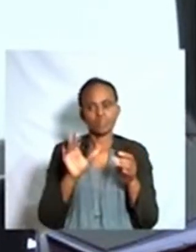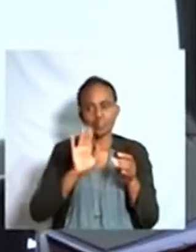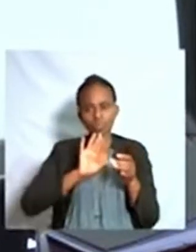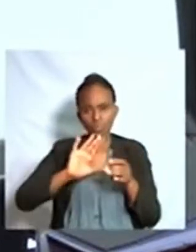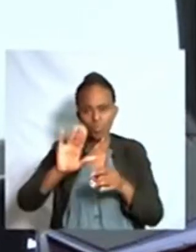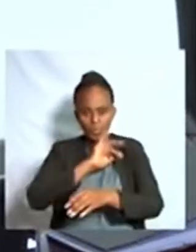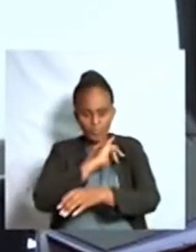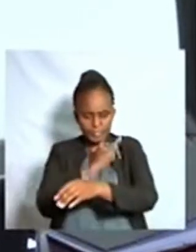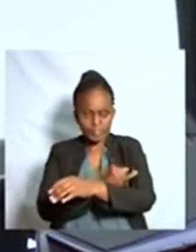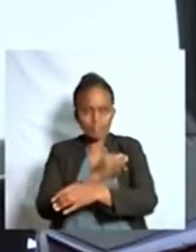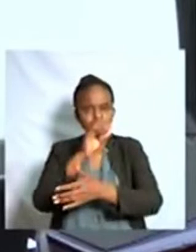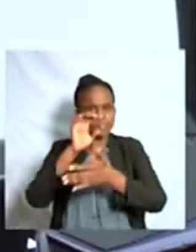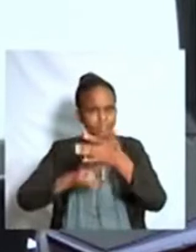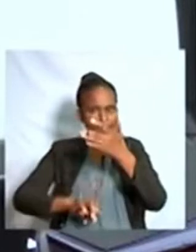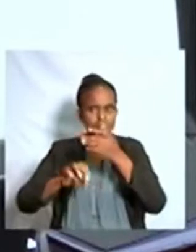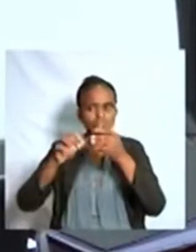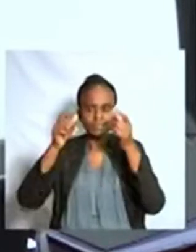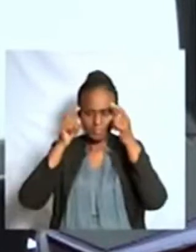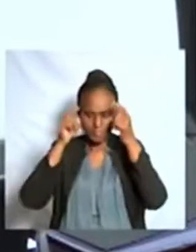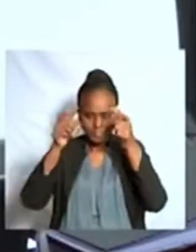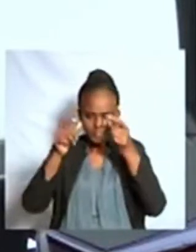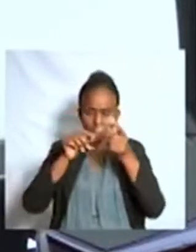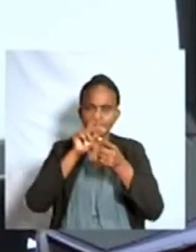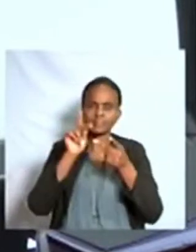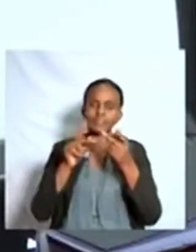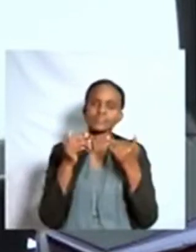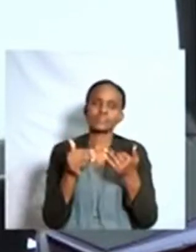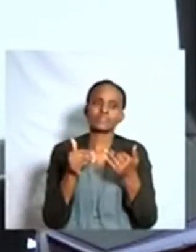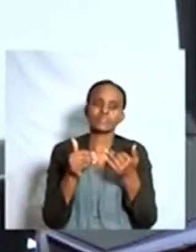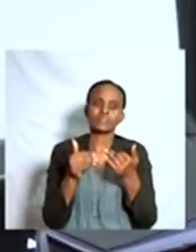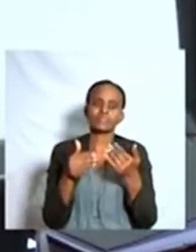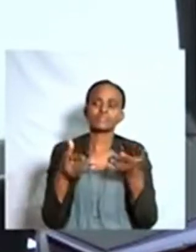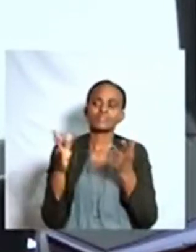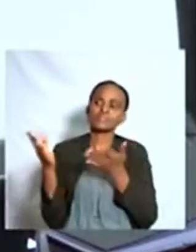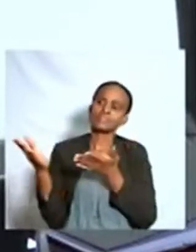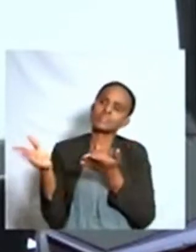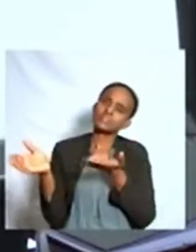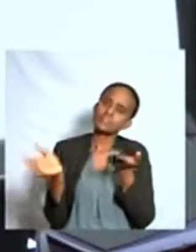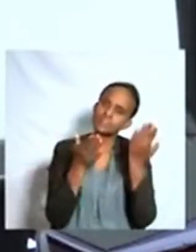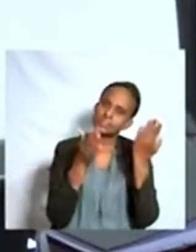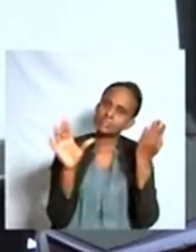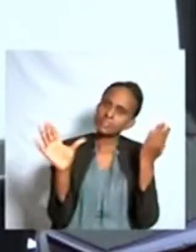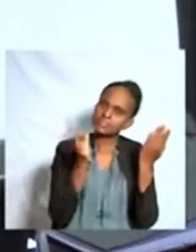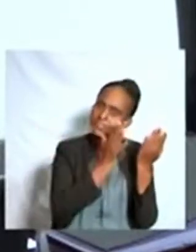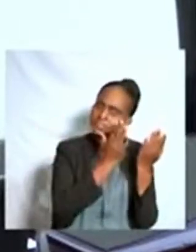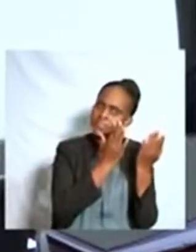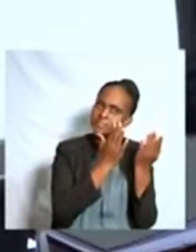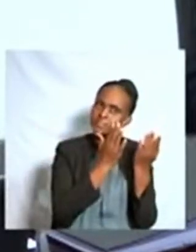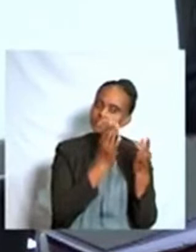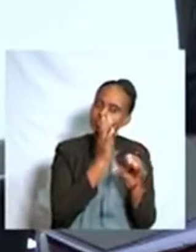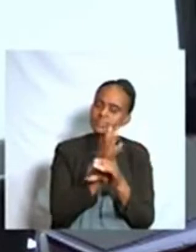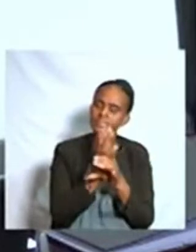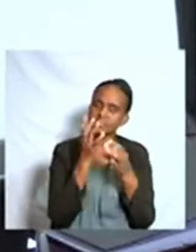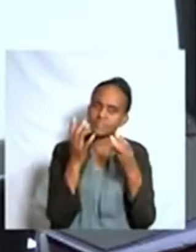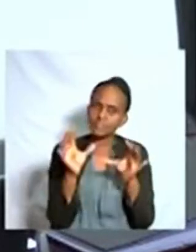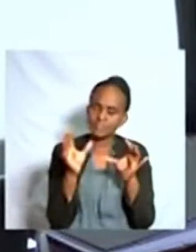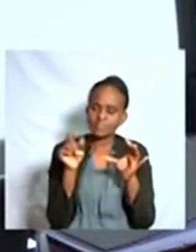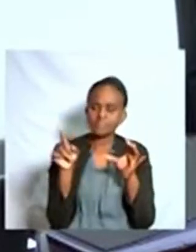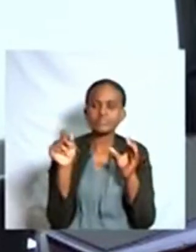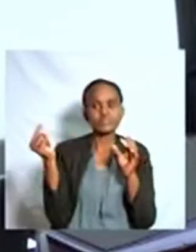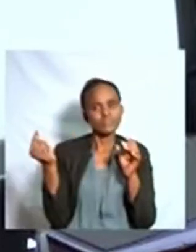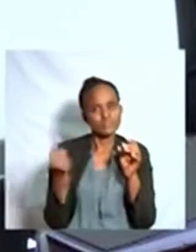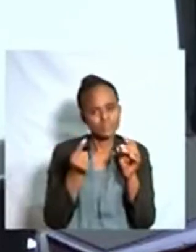the immunity that was conferred on you at this point and allow you to go back to Chinsali as you